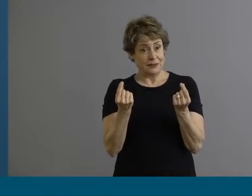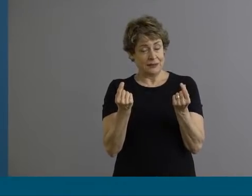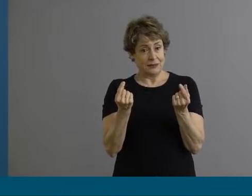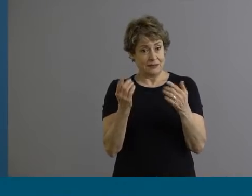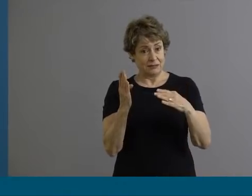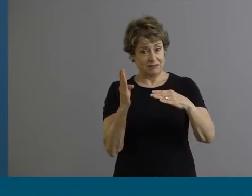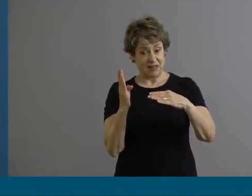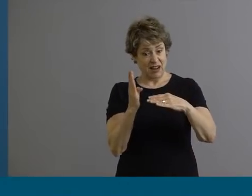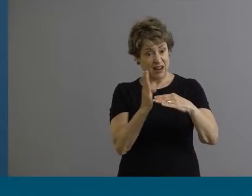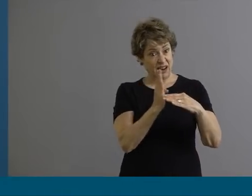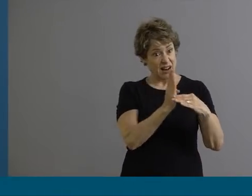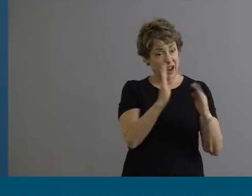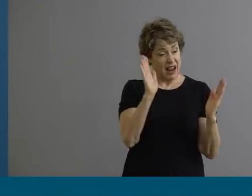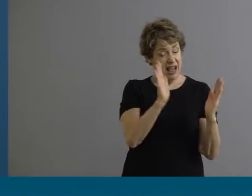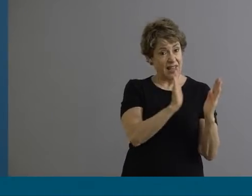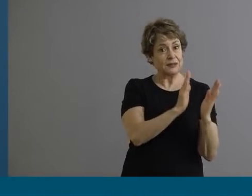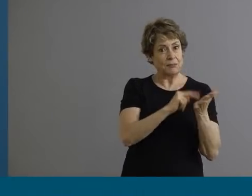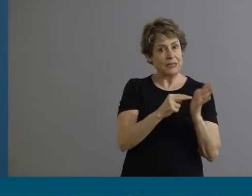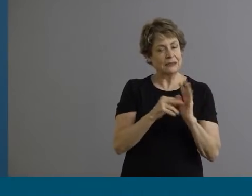on the line. If you go to